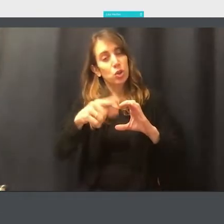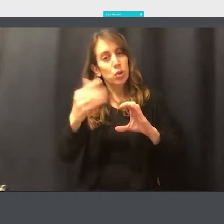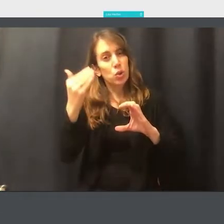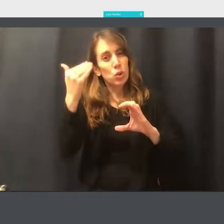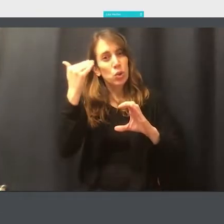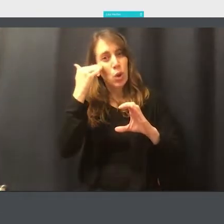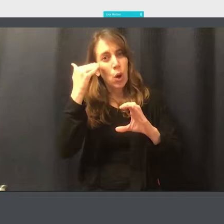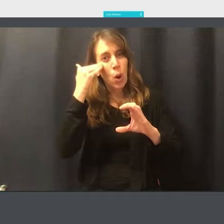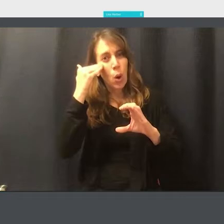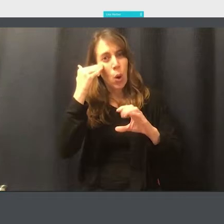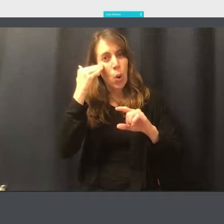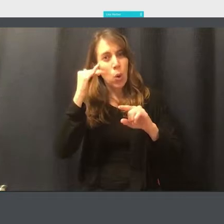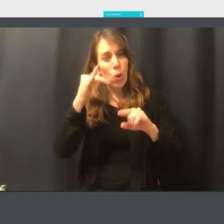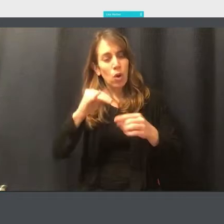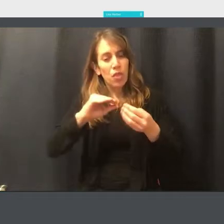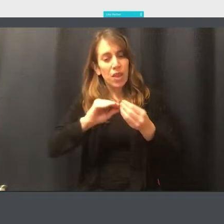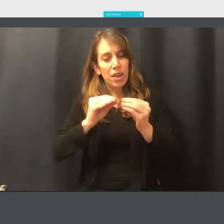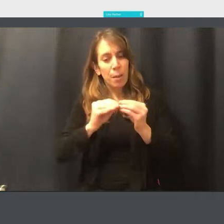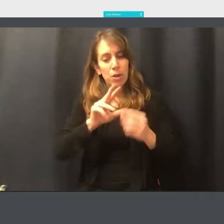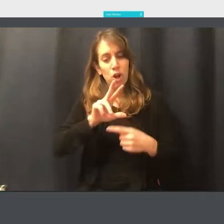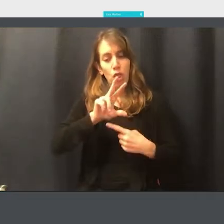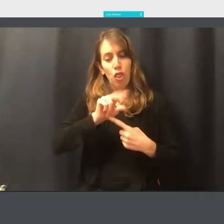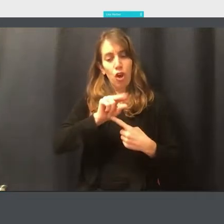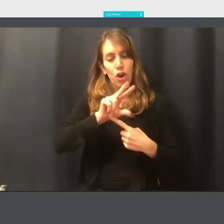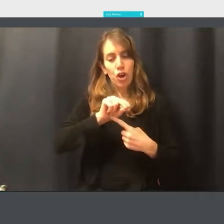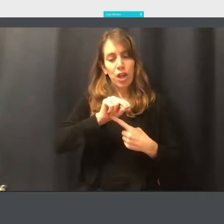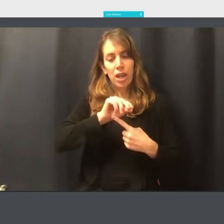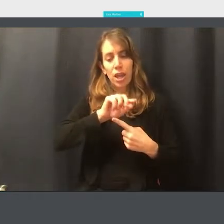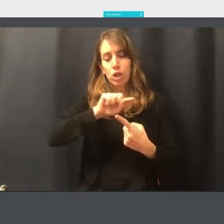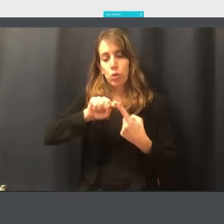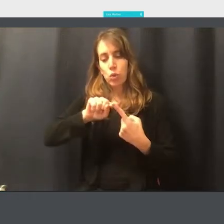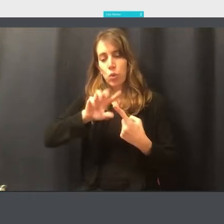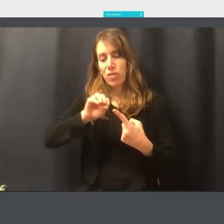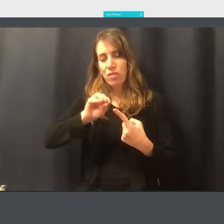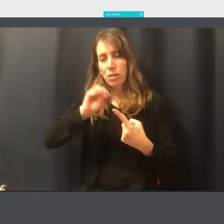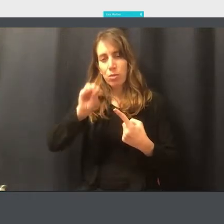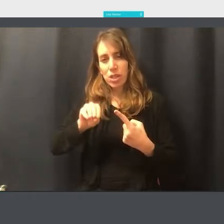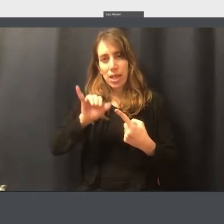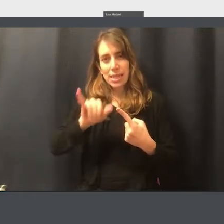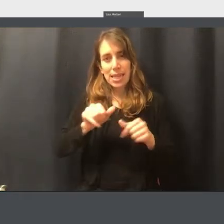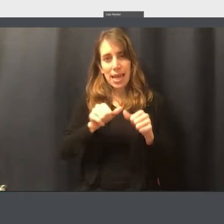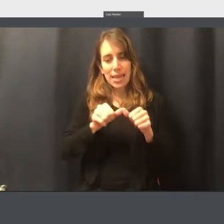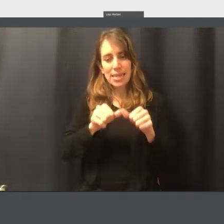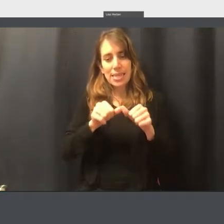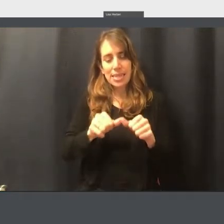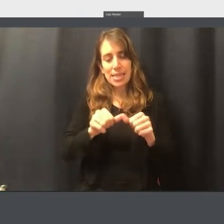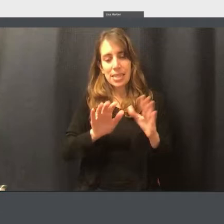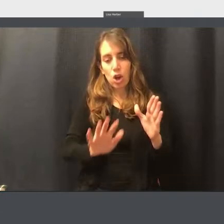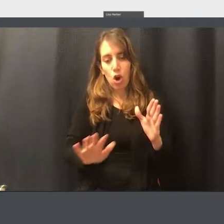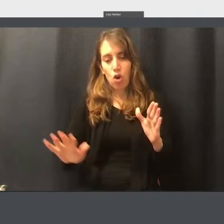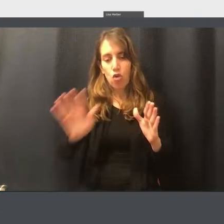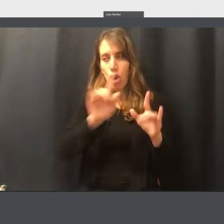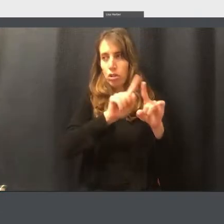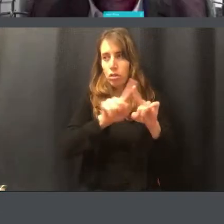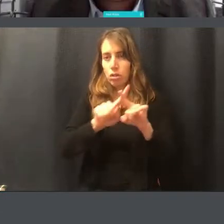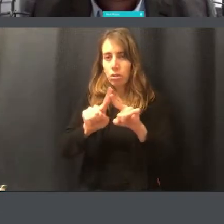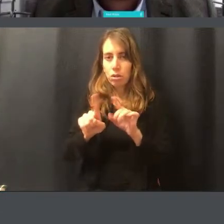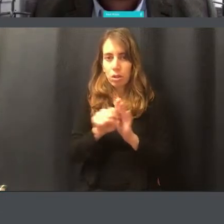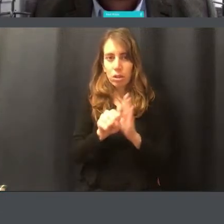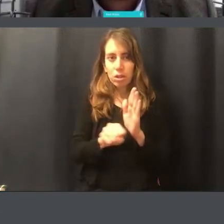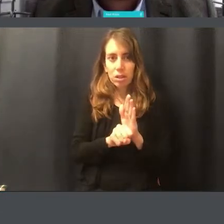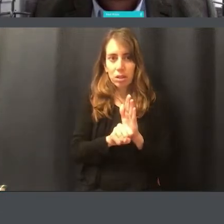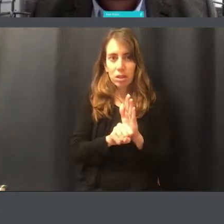numbers, 30 to 50%, are consistent across states? Those numbers, they're probably